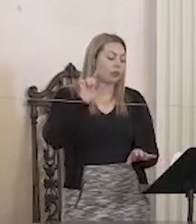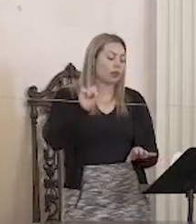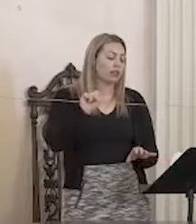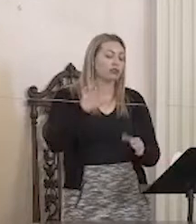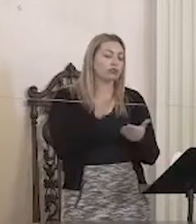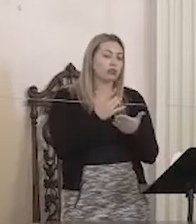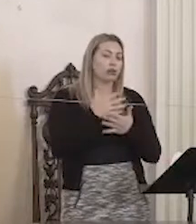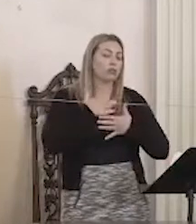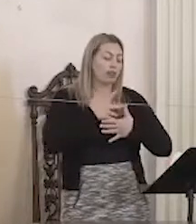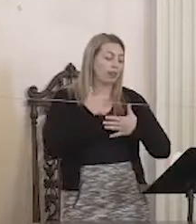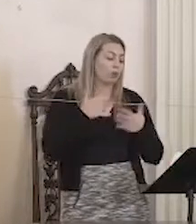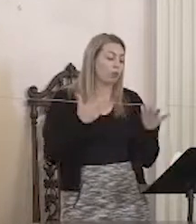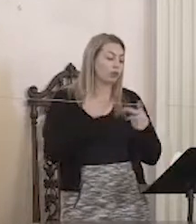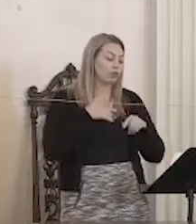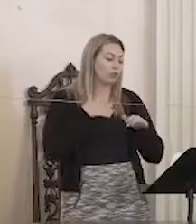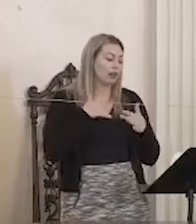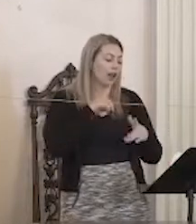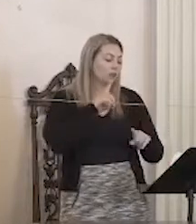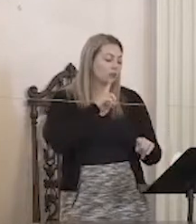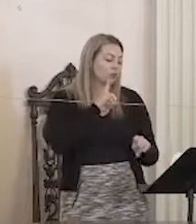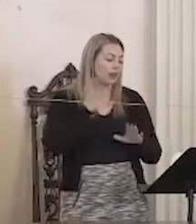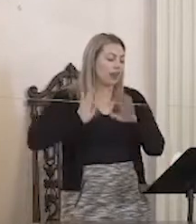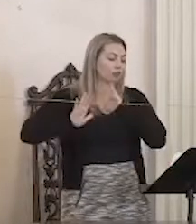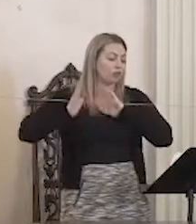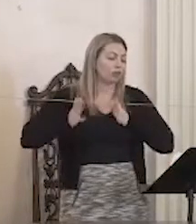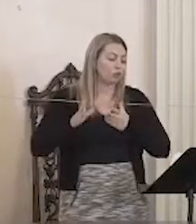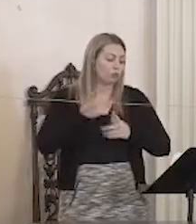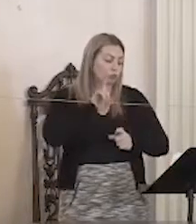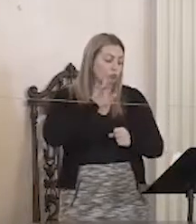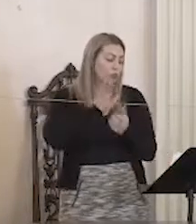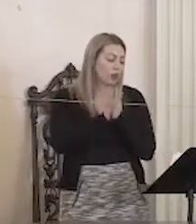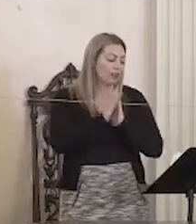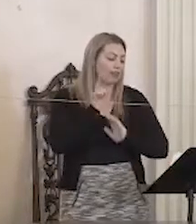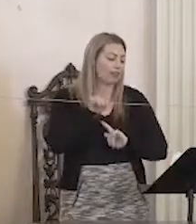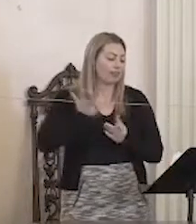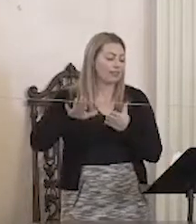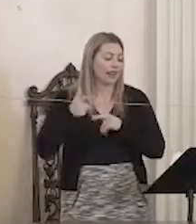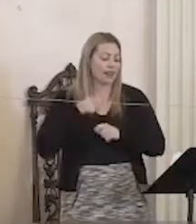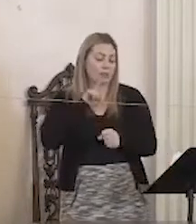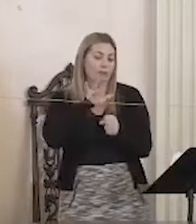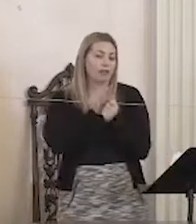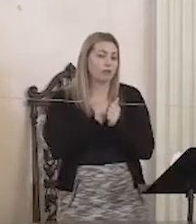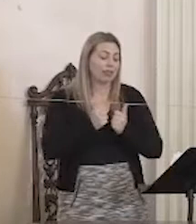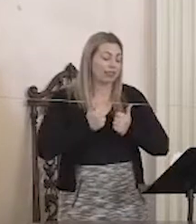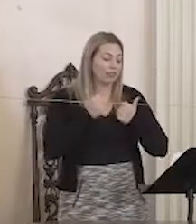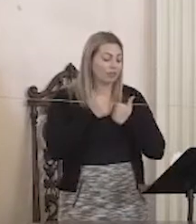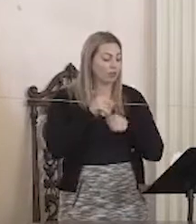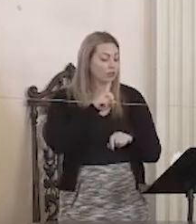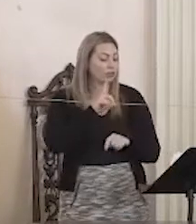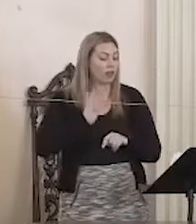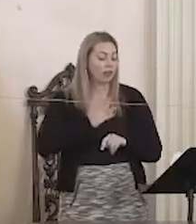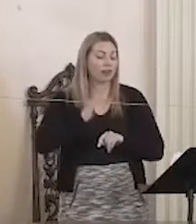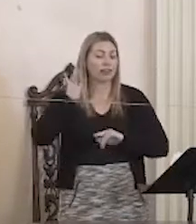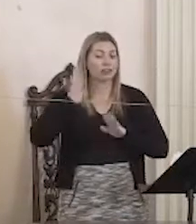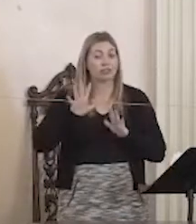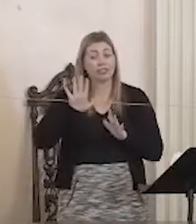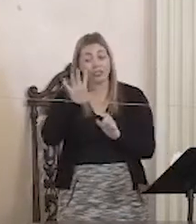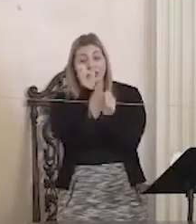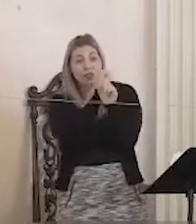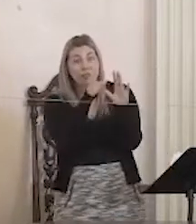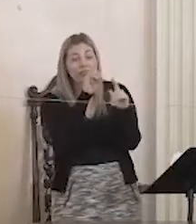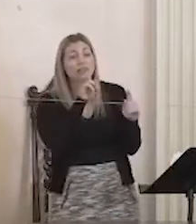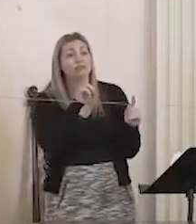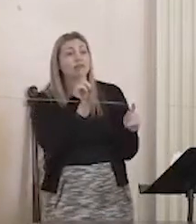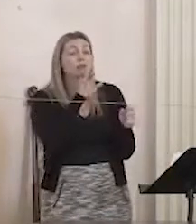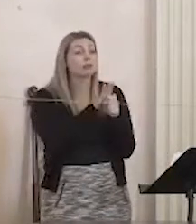Our ancestors' vision and commitment, our ancestors' strengths and their failings can instruct us on the